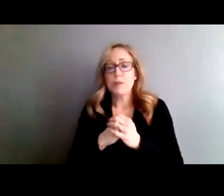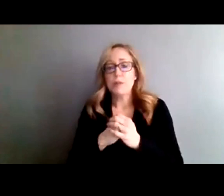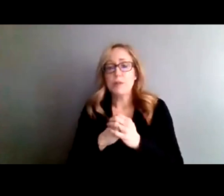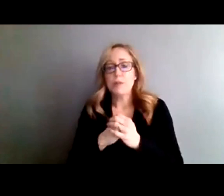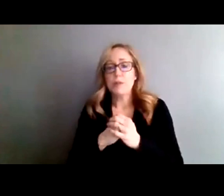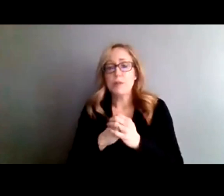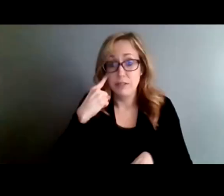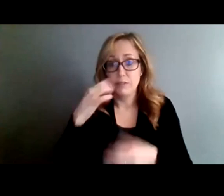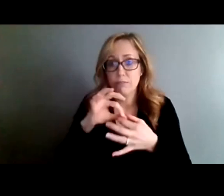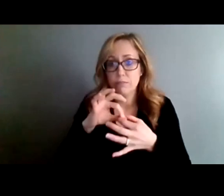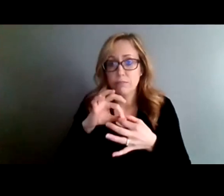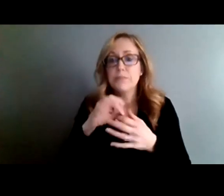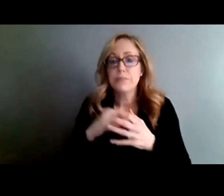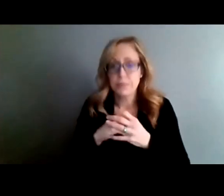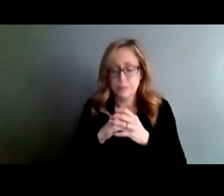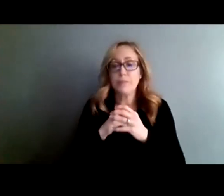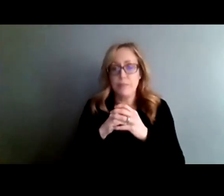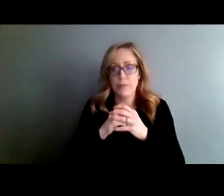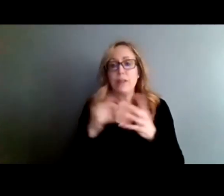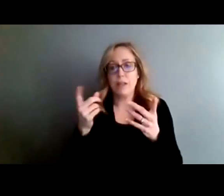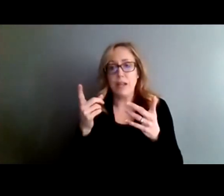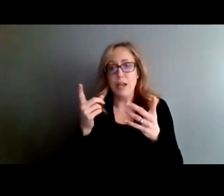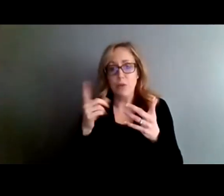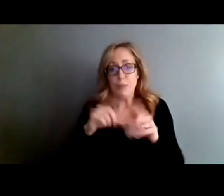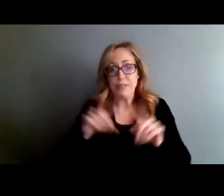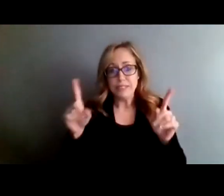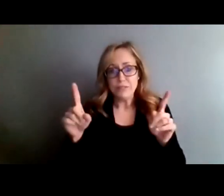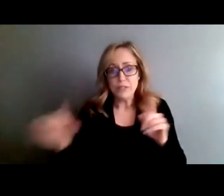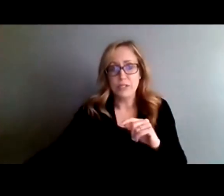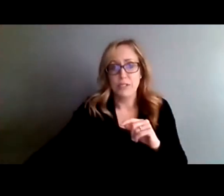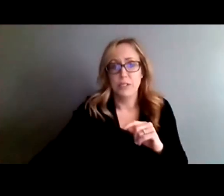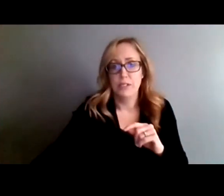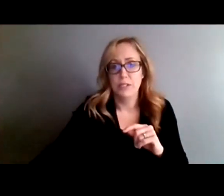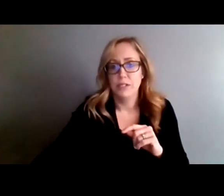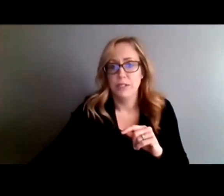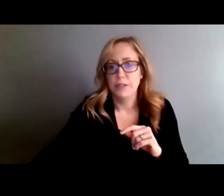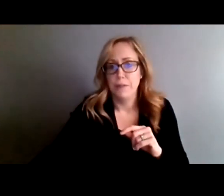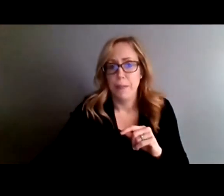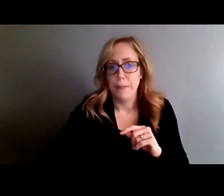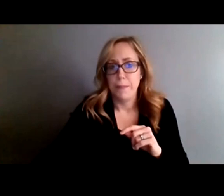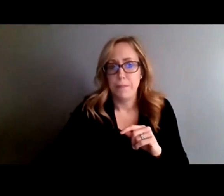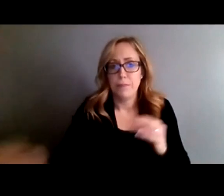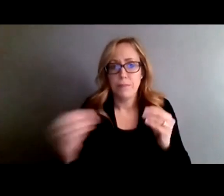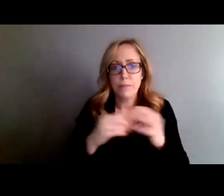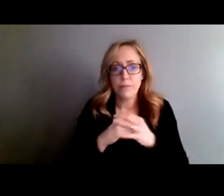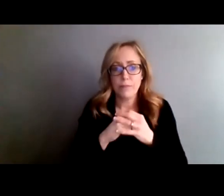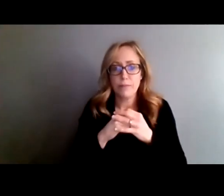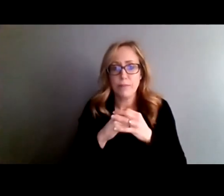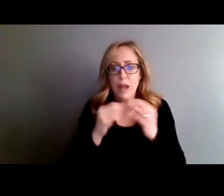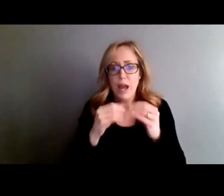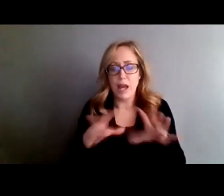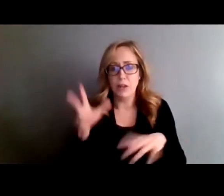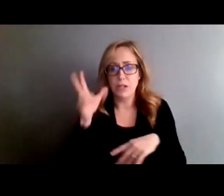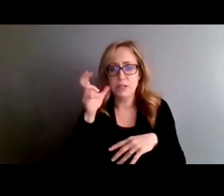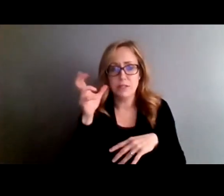how significant 2 weeks of closure was. Now, for many of our families, it's been a full year since they've